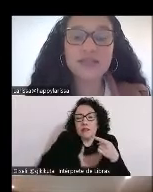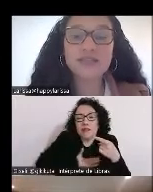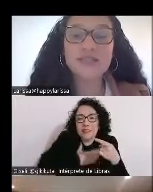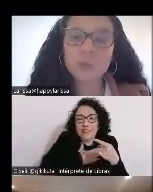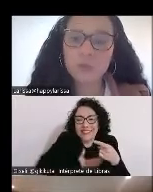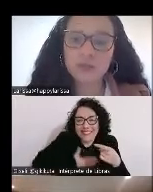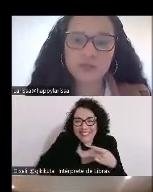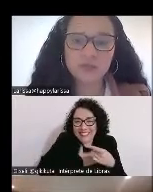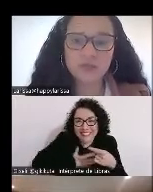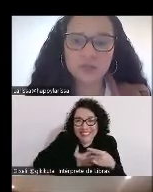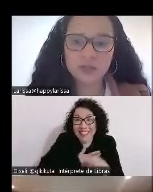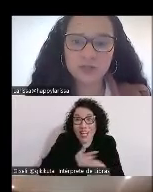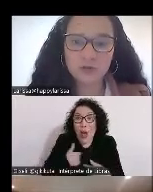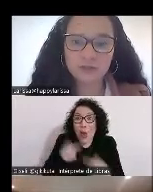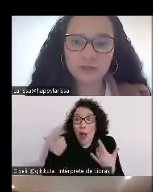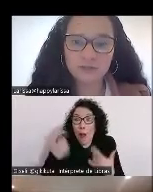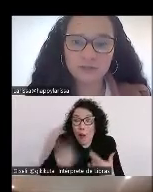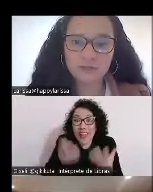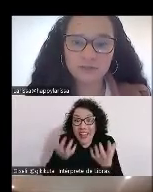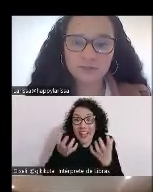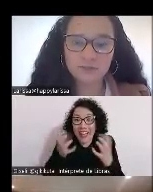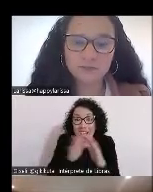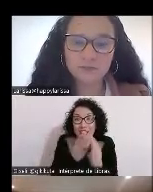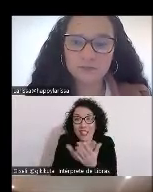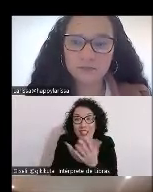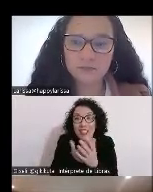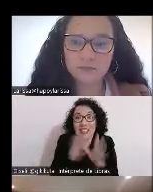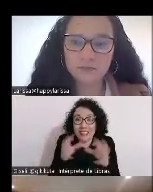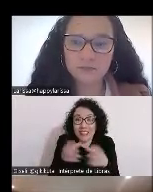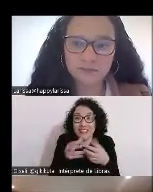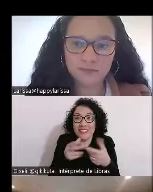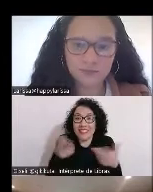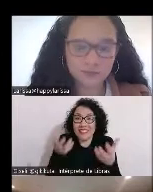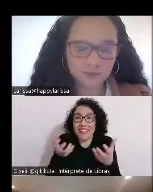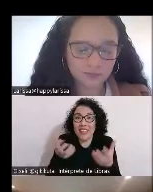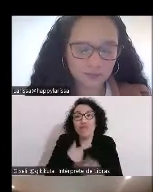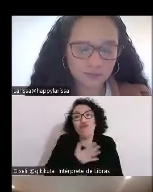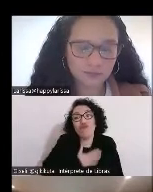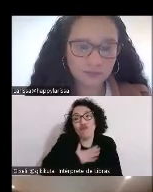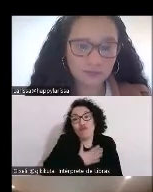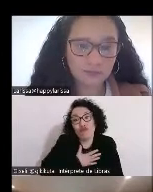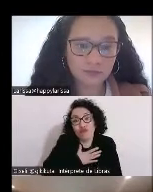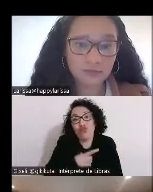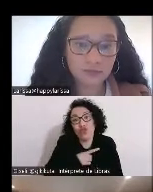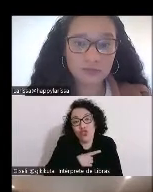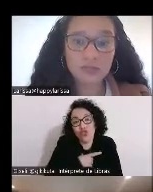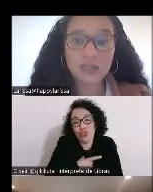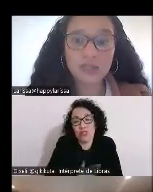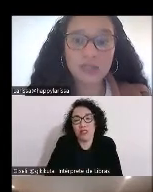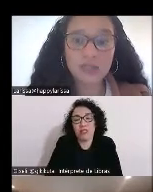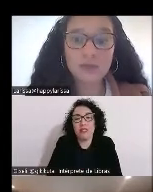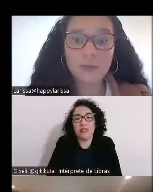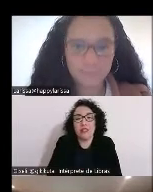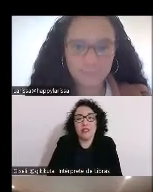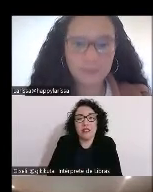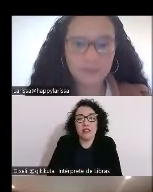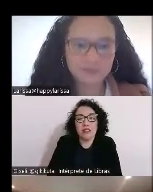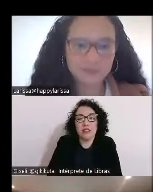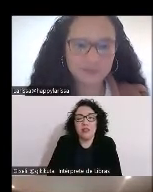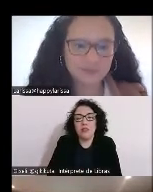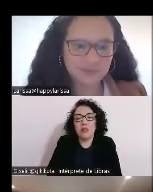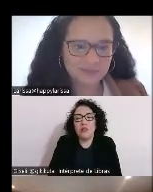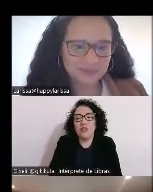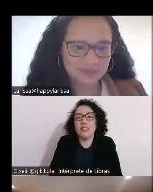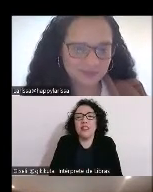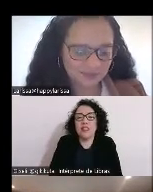elas participam mais nas atividades da escola. Enjoyment leads to engagement, and engagement leads